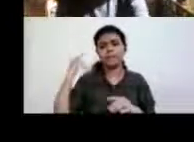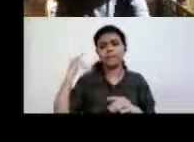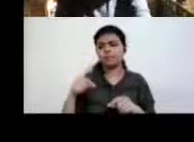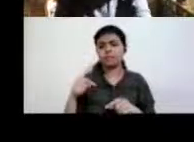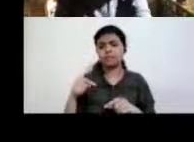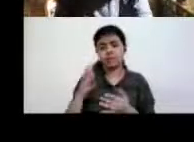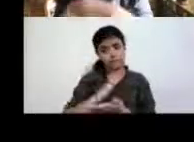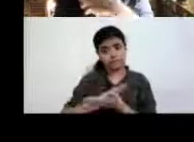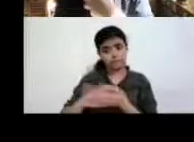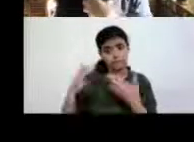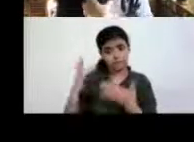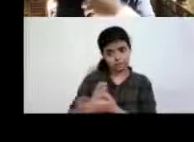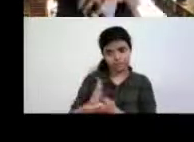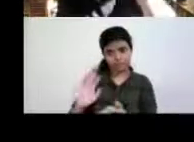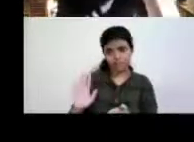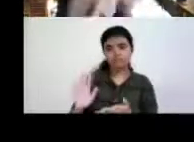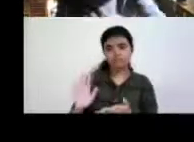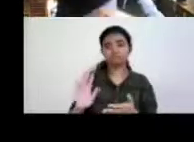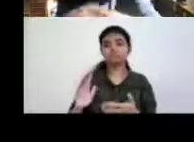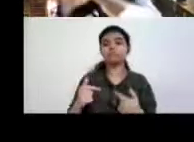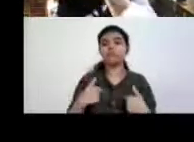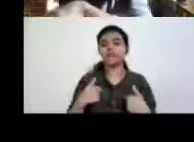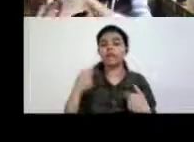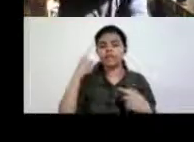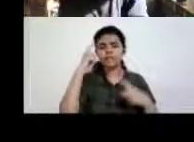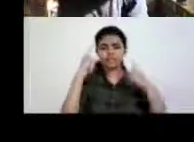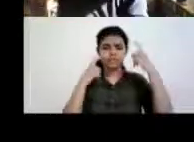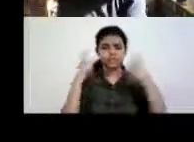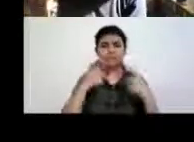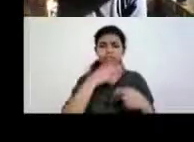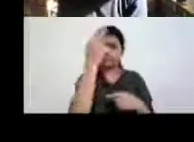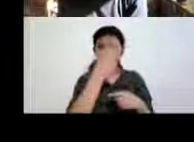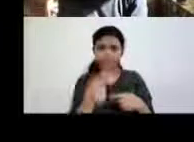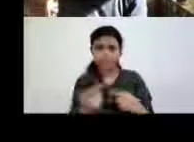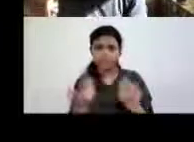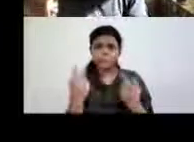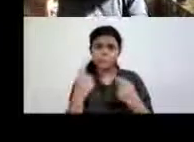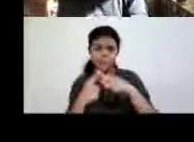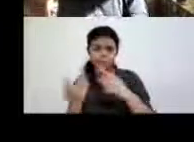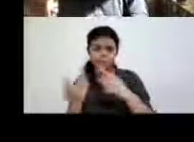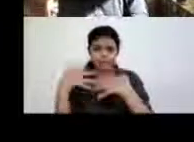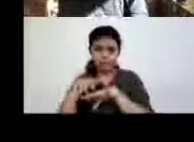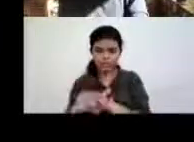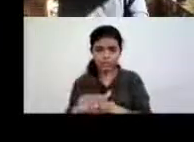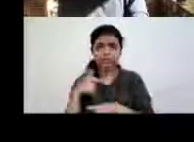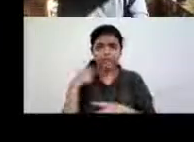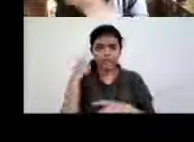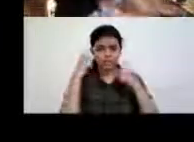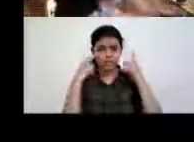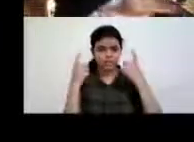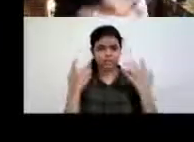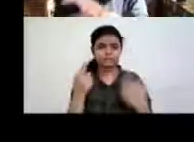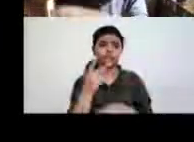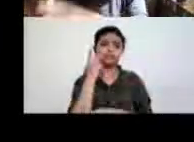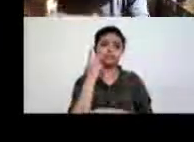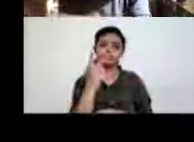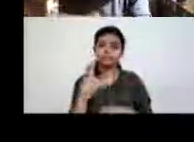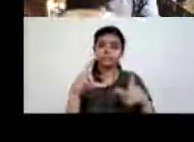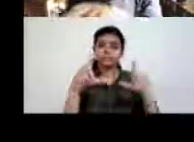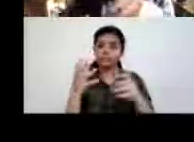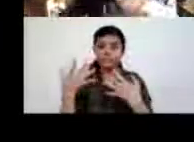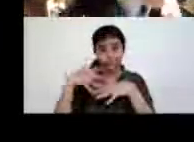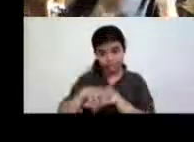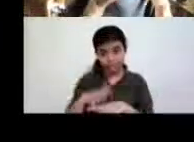nevertheless, to me, when I'm thinking of design and inclusion, this is not inclusion